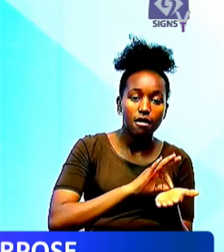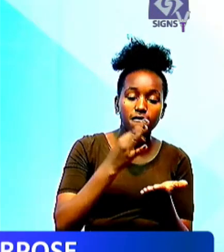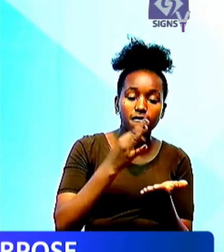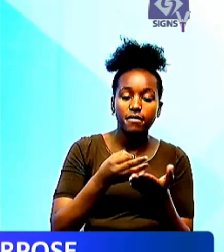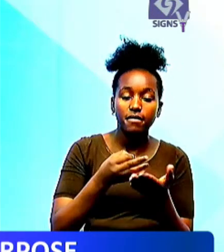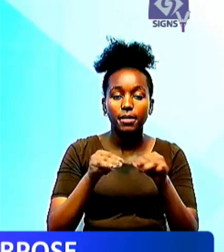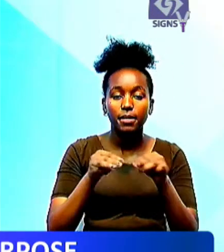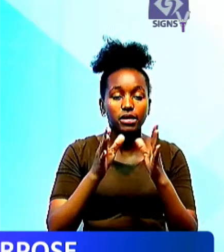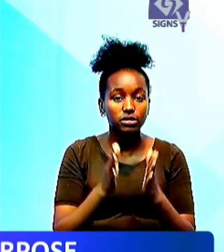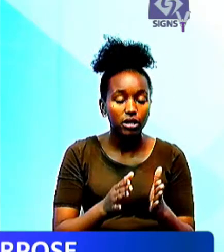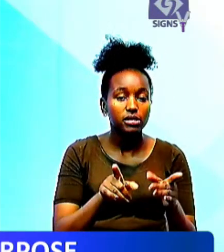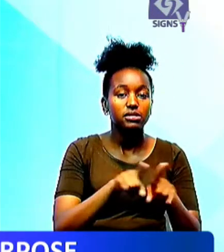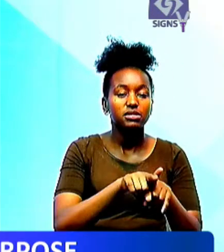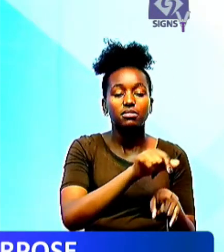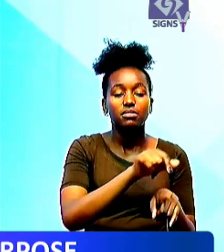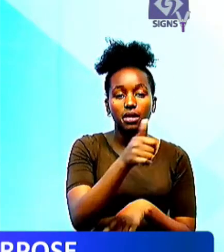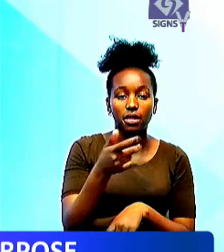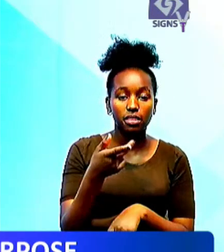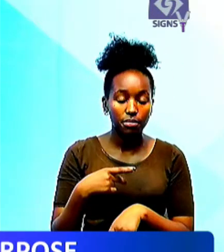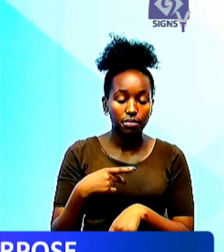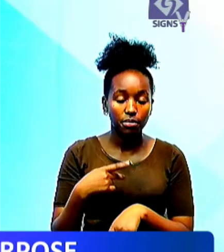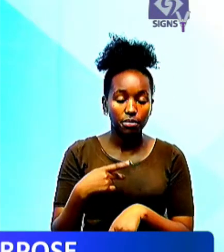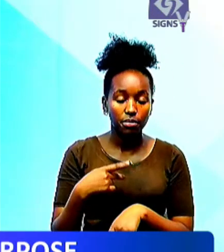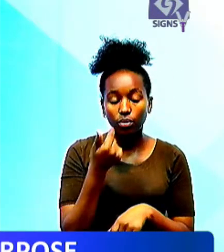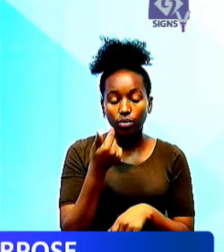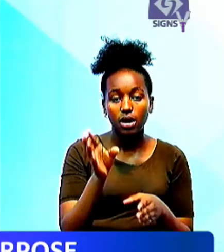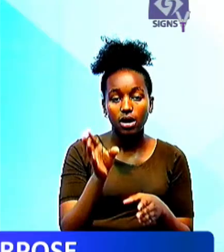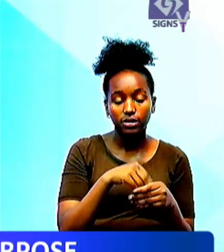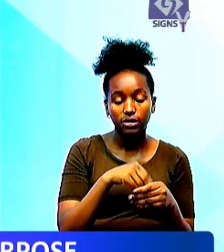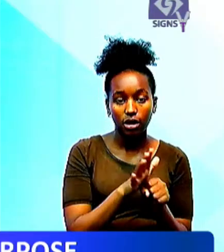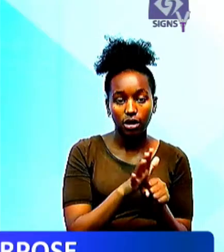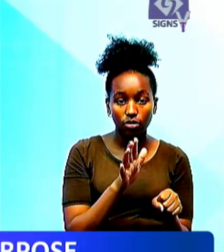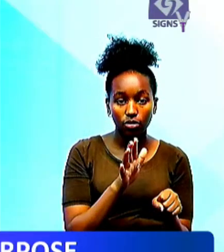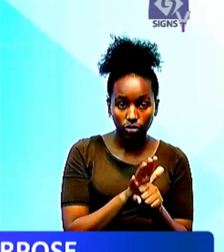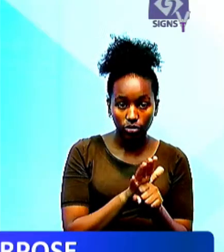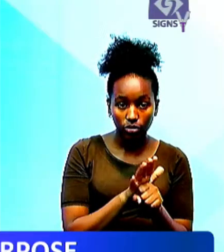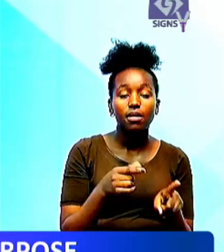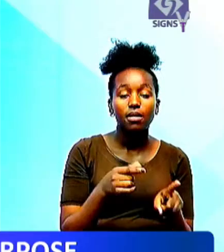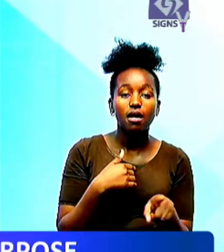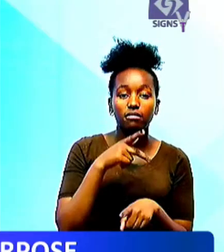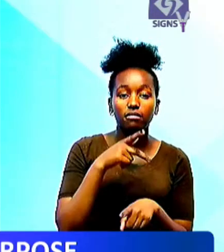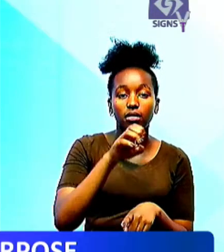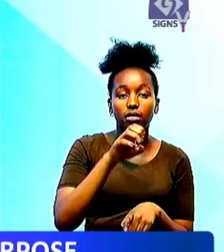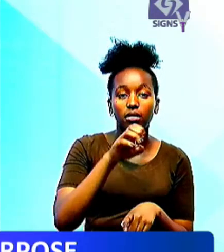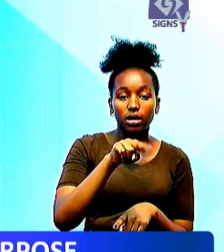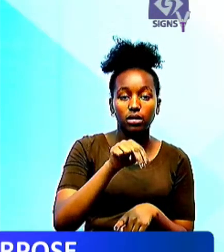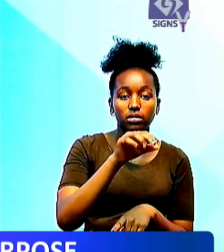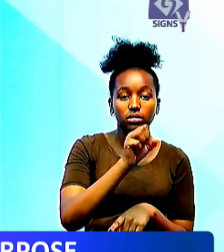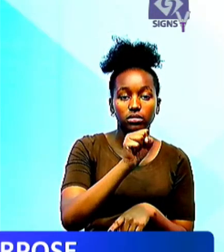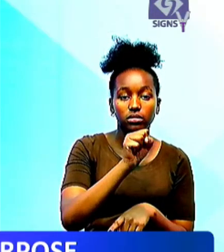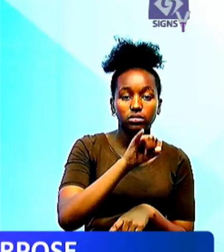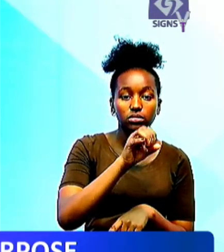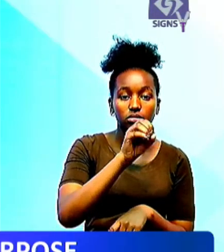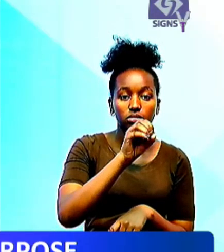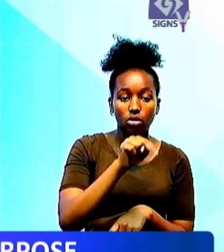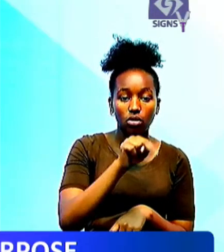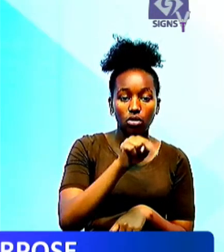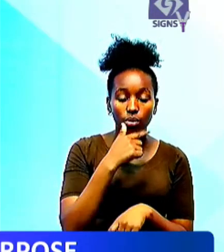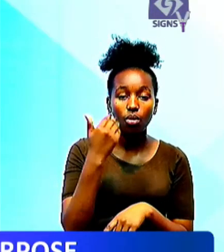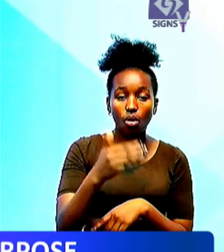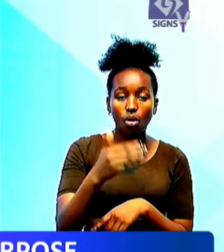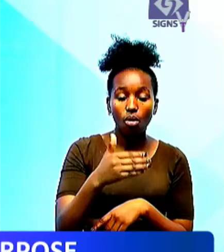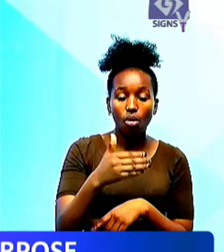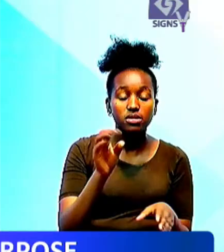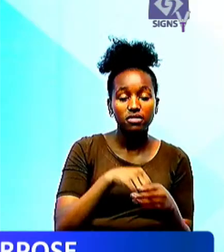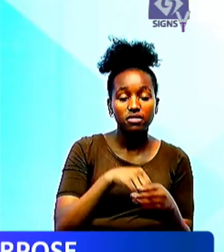We invest a lot there. Look at the pension industry. They invest a lot in those government, and you